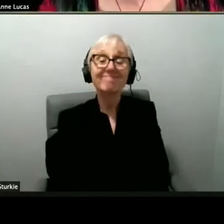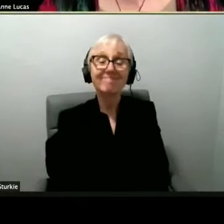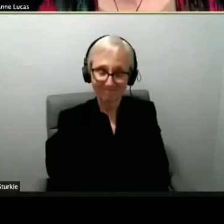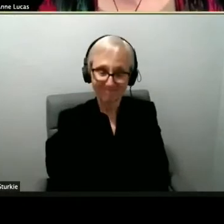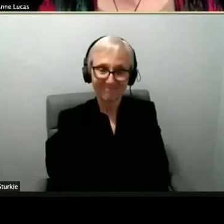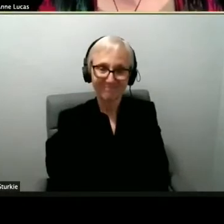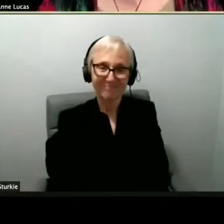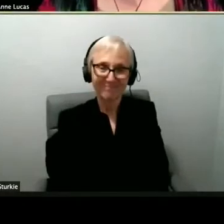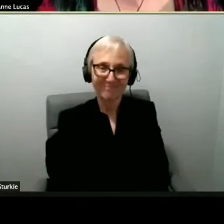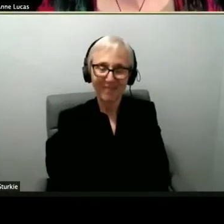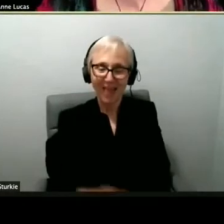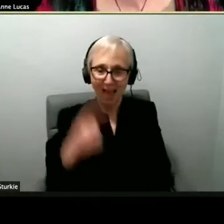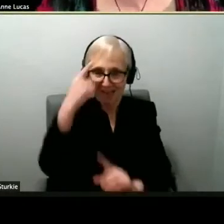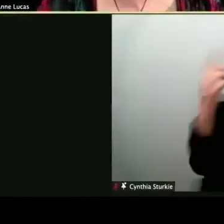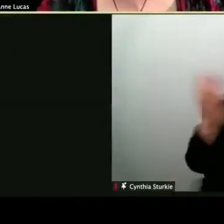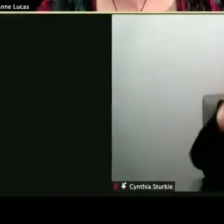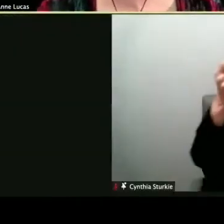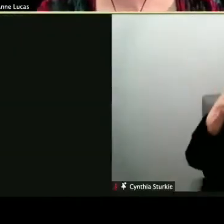I think you win.